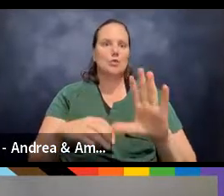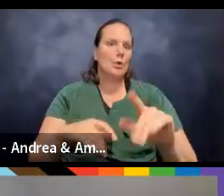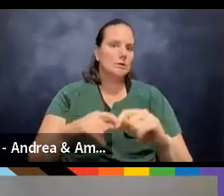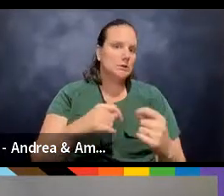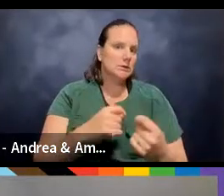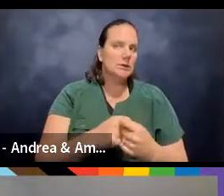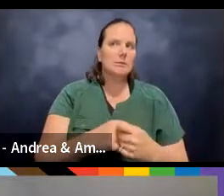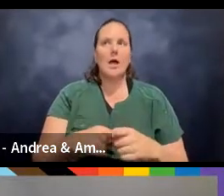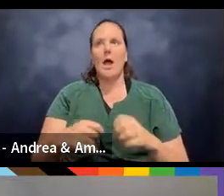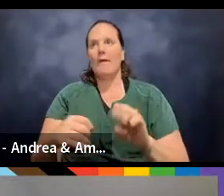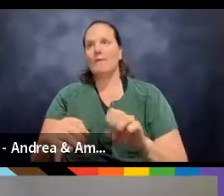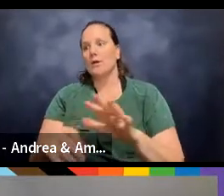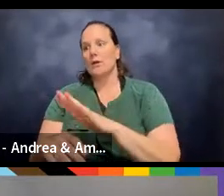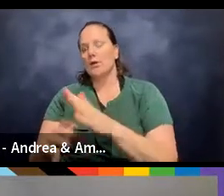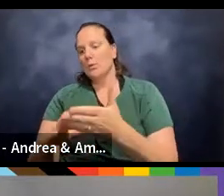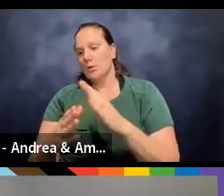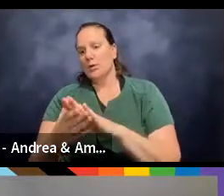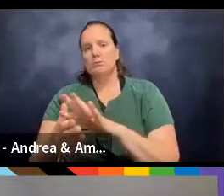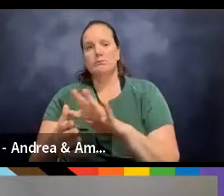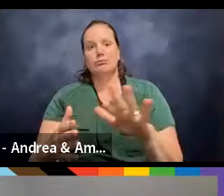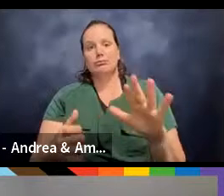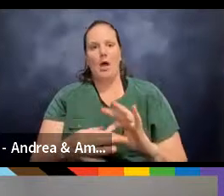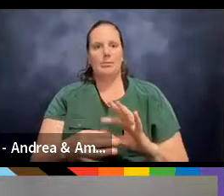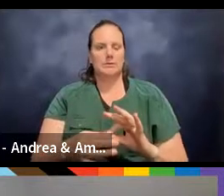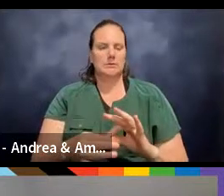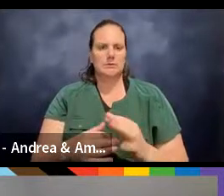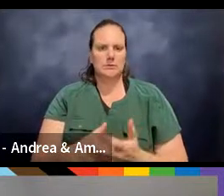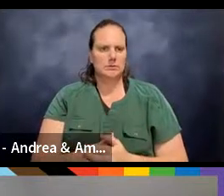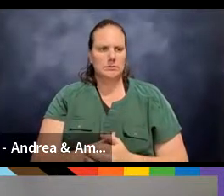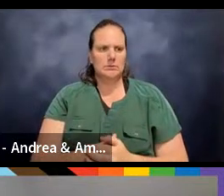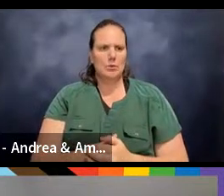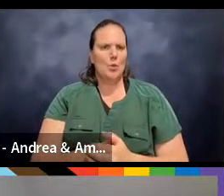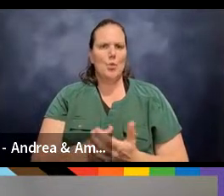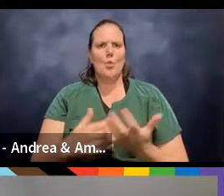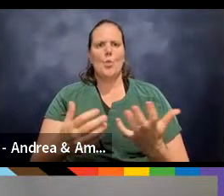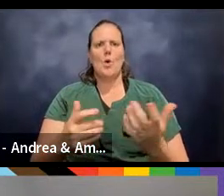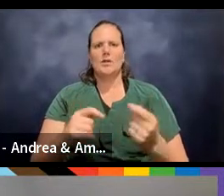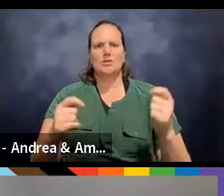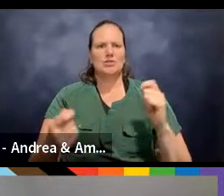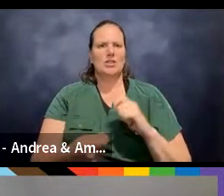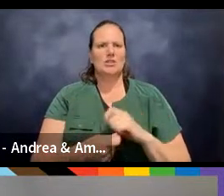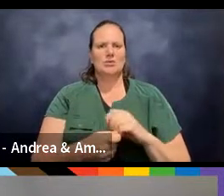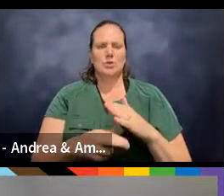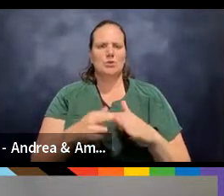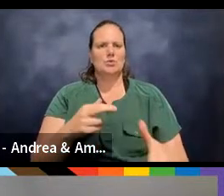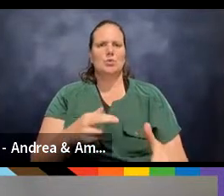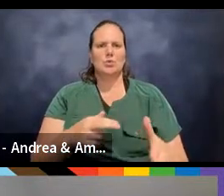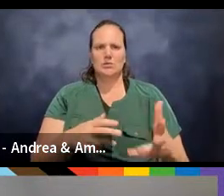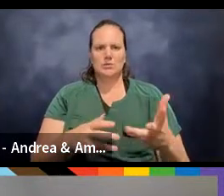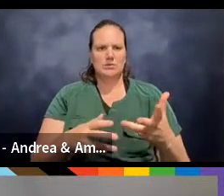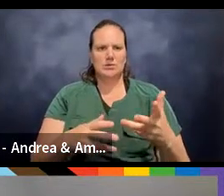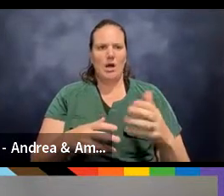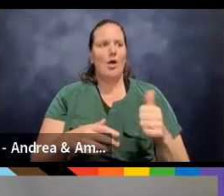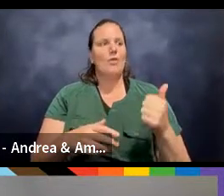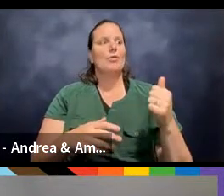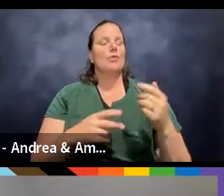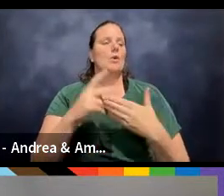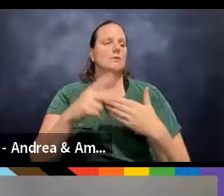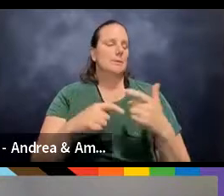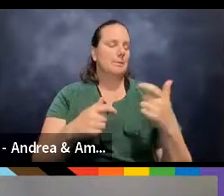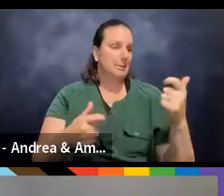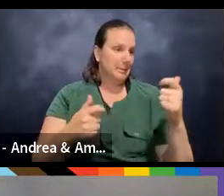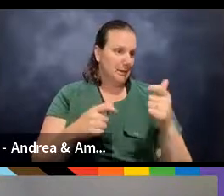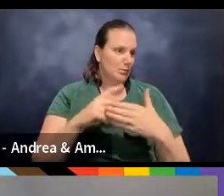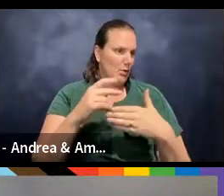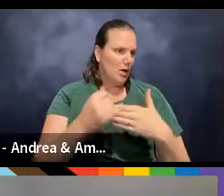ton of effort from community to do all these comments, and what changes as a result of the back end? There's been other projects that have had big projects, and